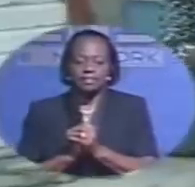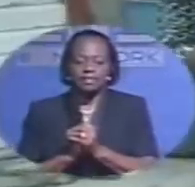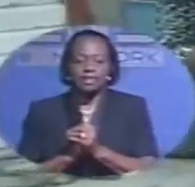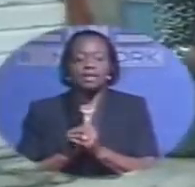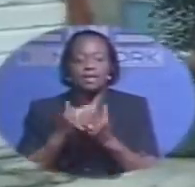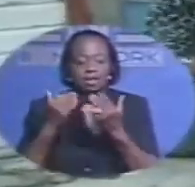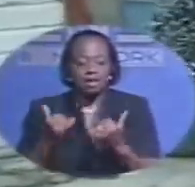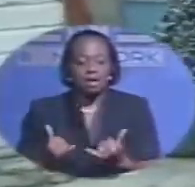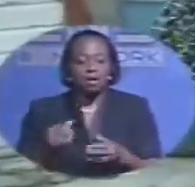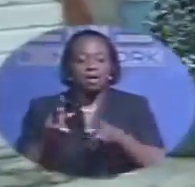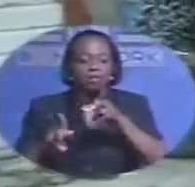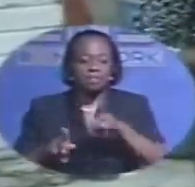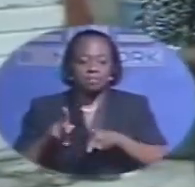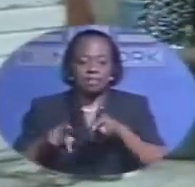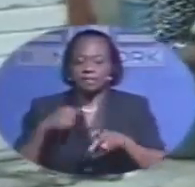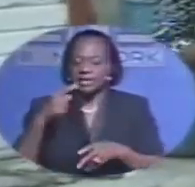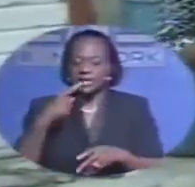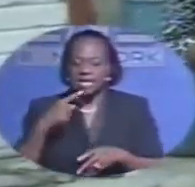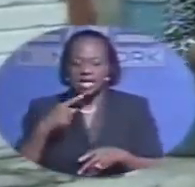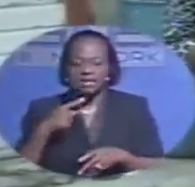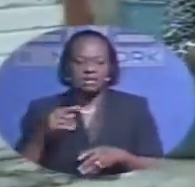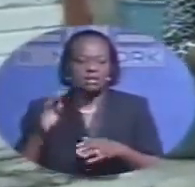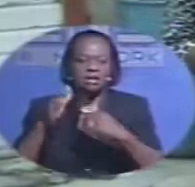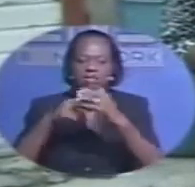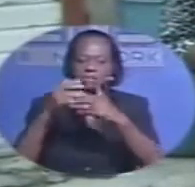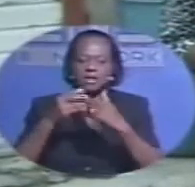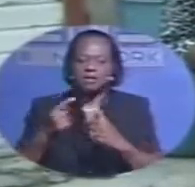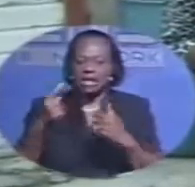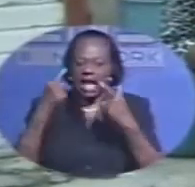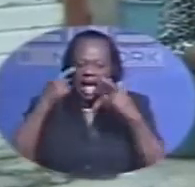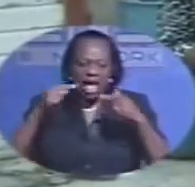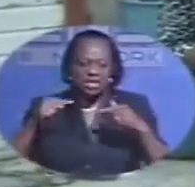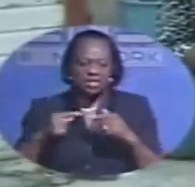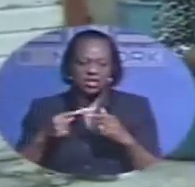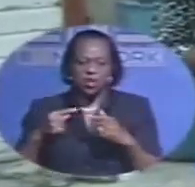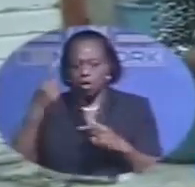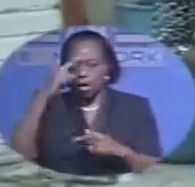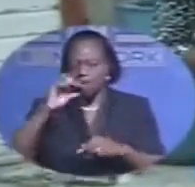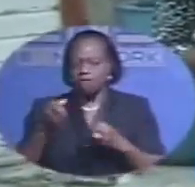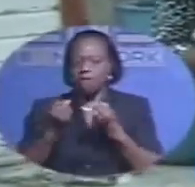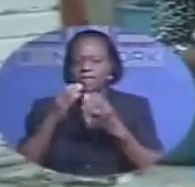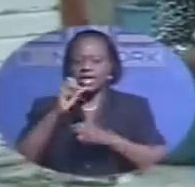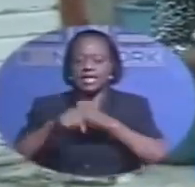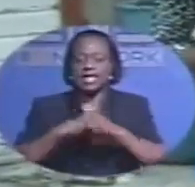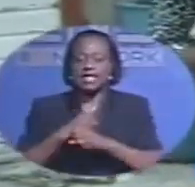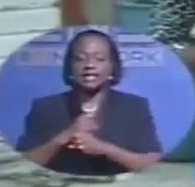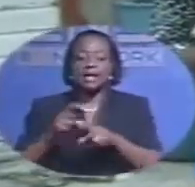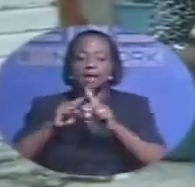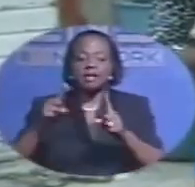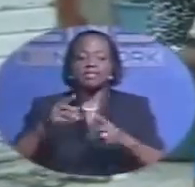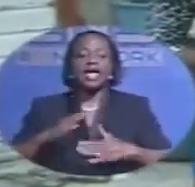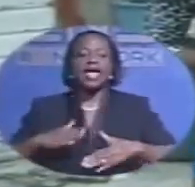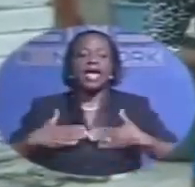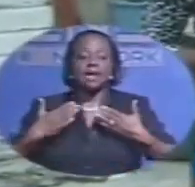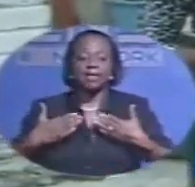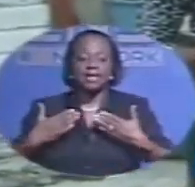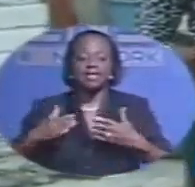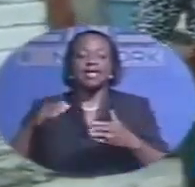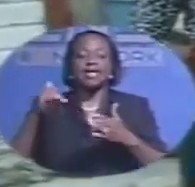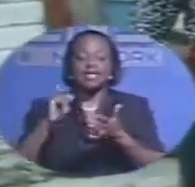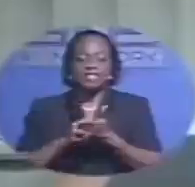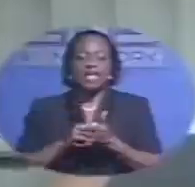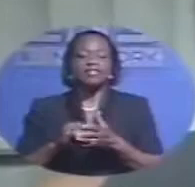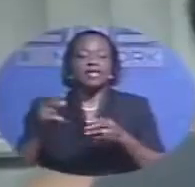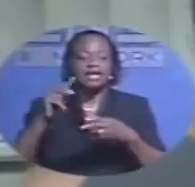Residents we spoke to say that this building has been an eyesore for many years, but they are pleased that their neighbor is now getting a second